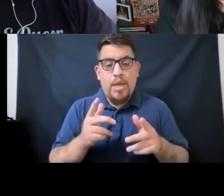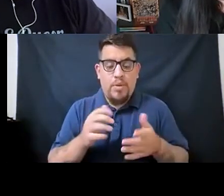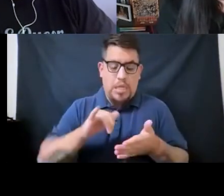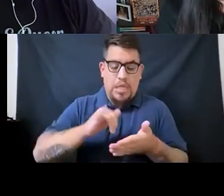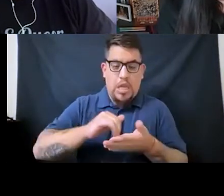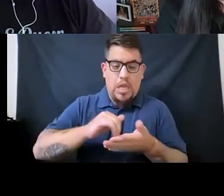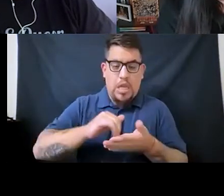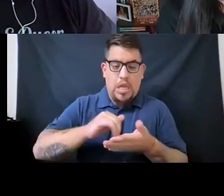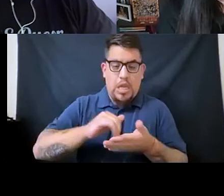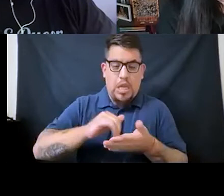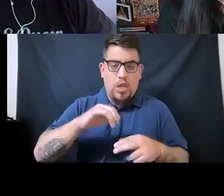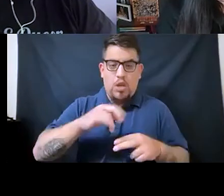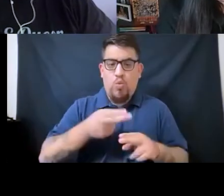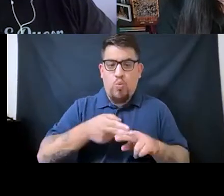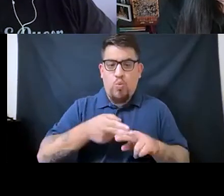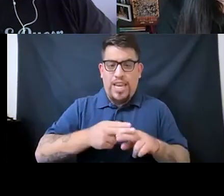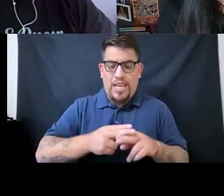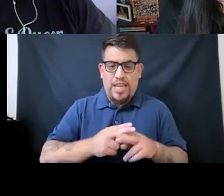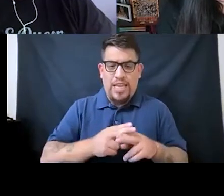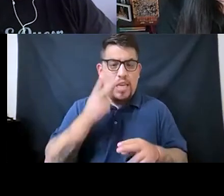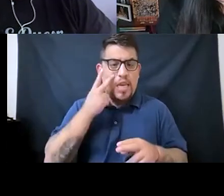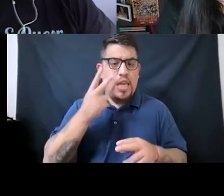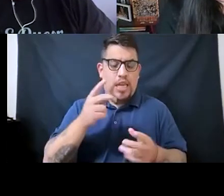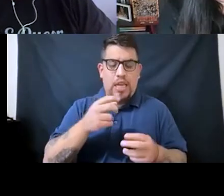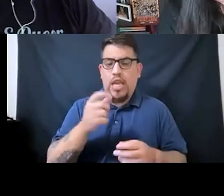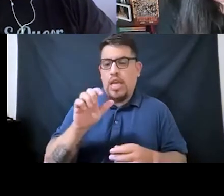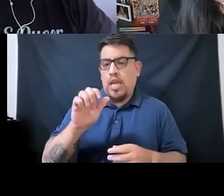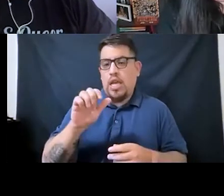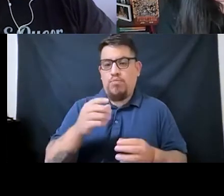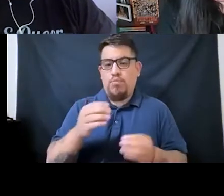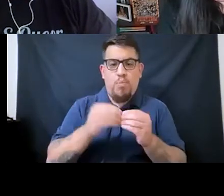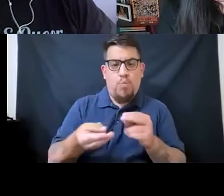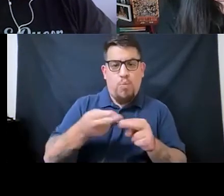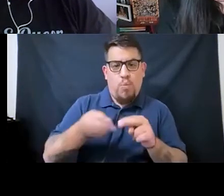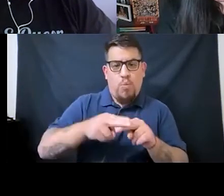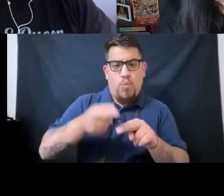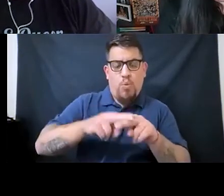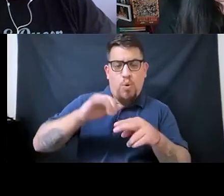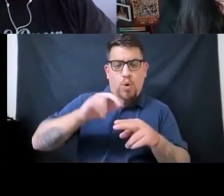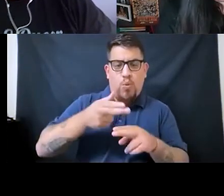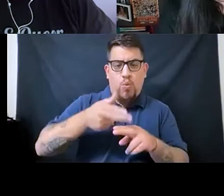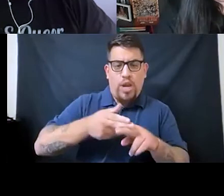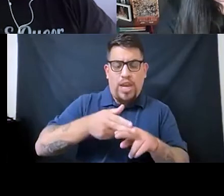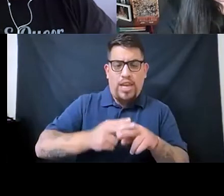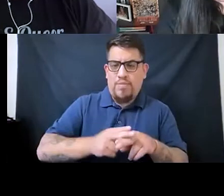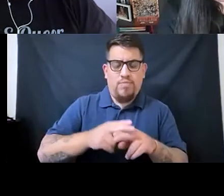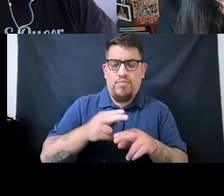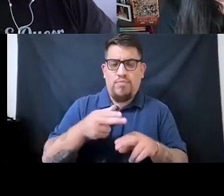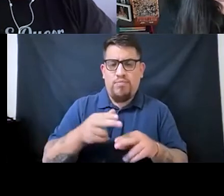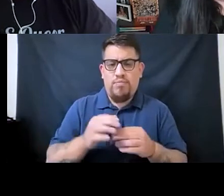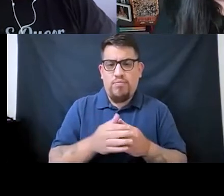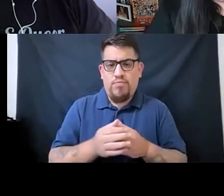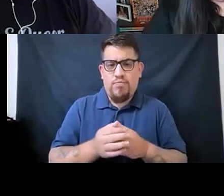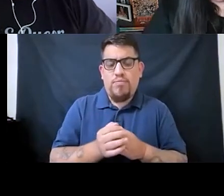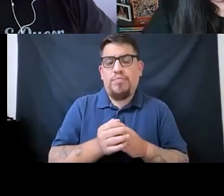day, count calories to make sure they are hitting their goal to get bigger, not maintain or lose weight. Contrary to how